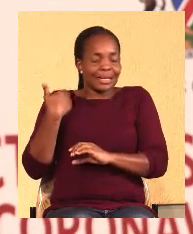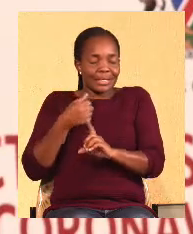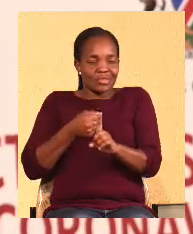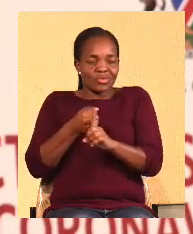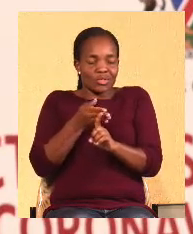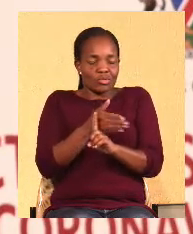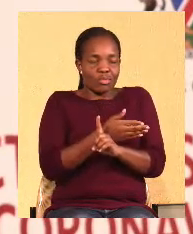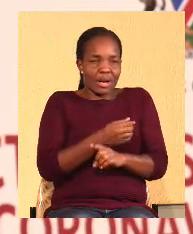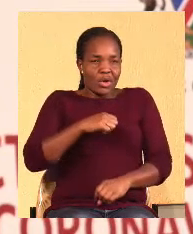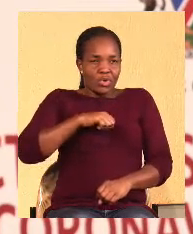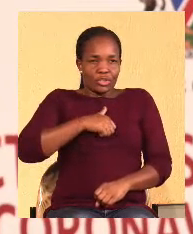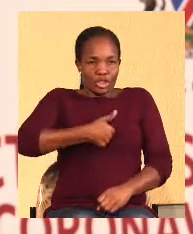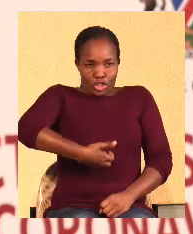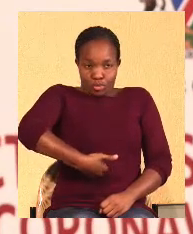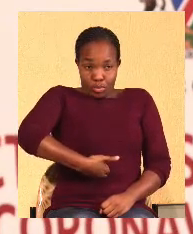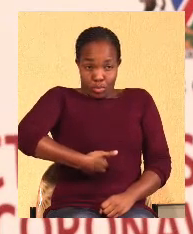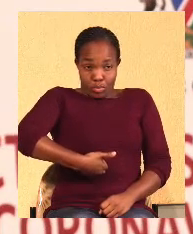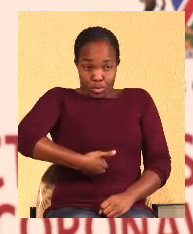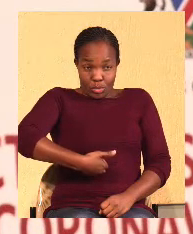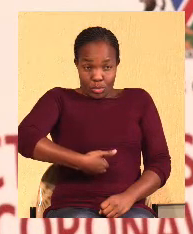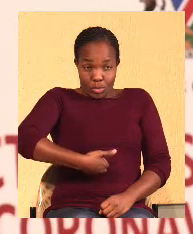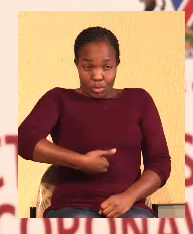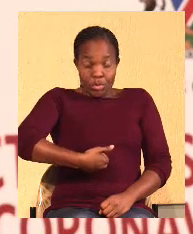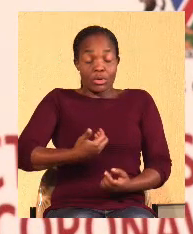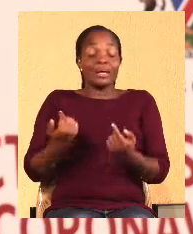other future disease outbreaks.